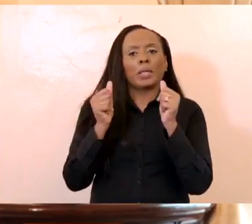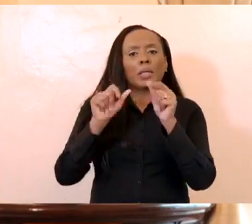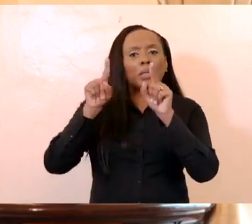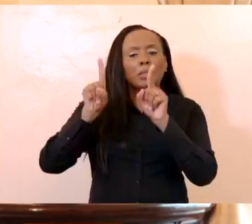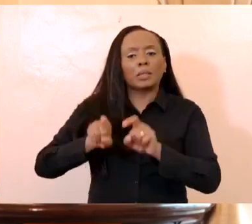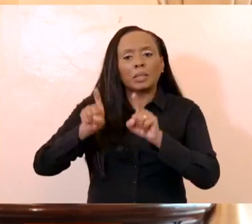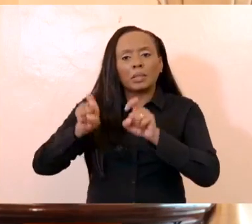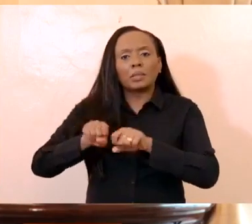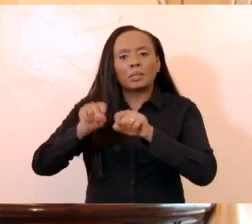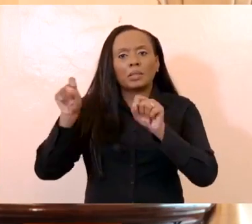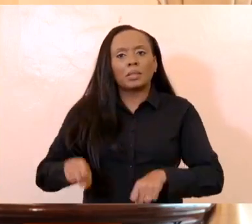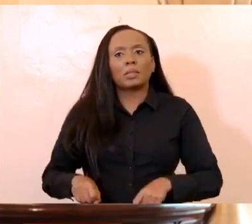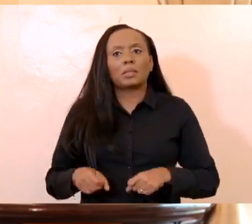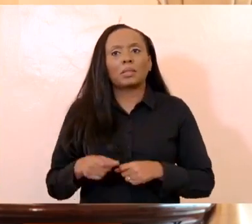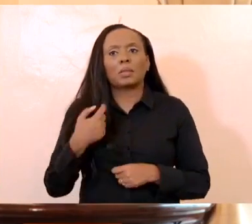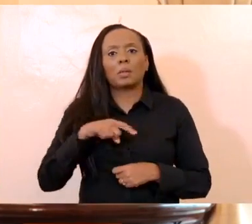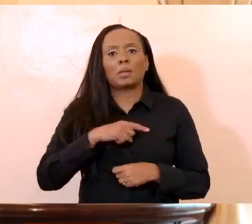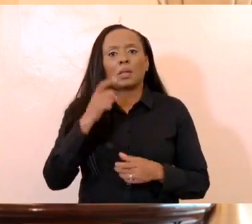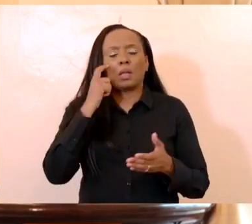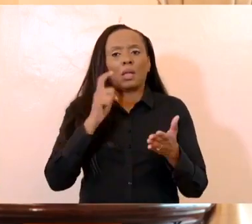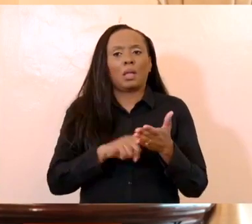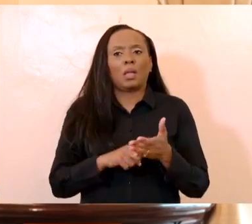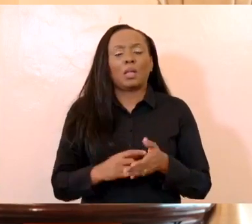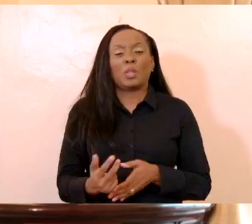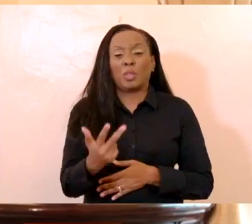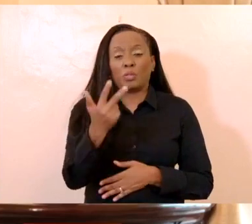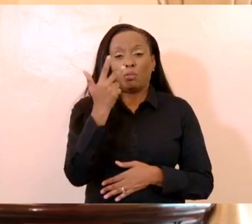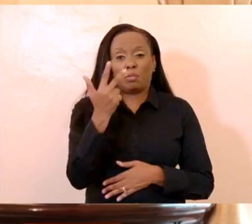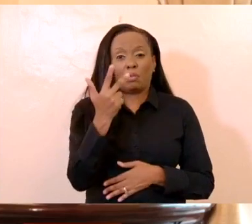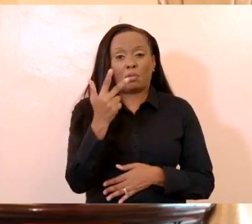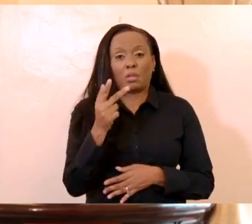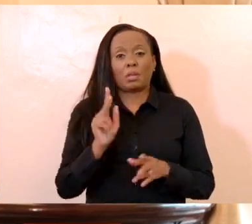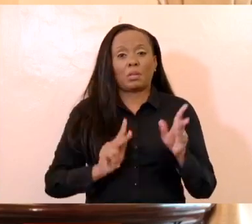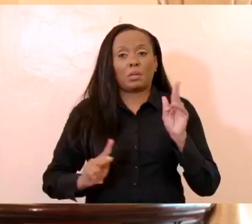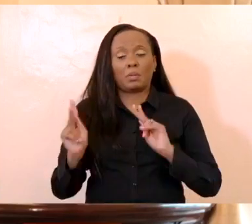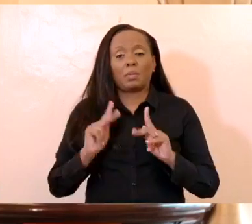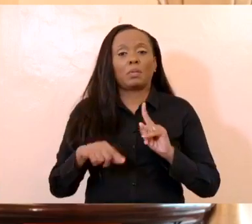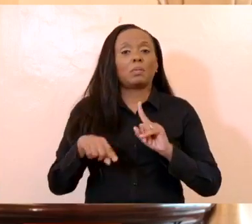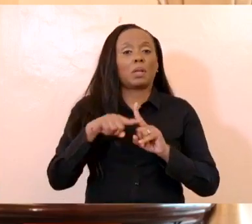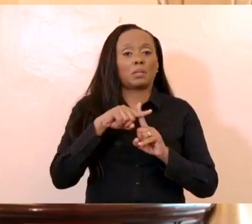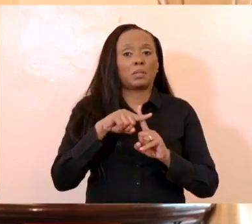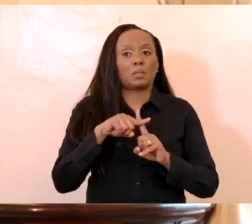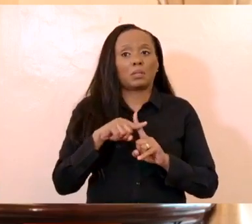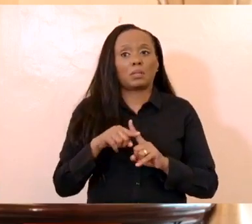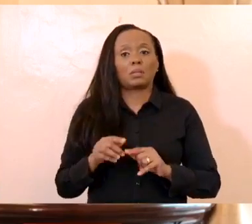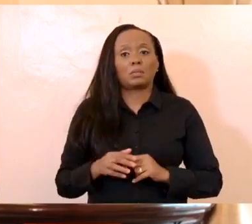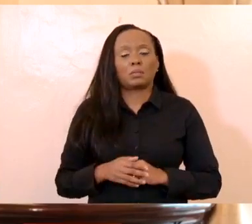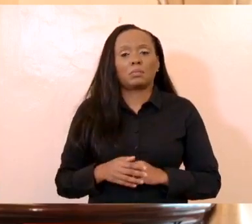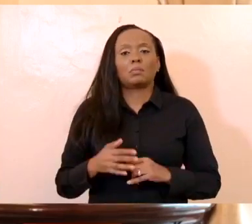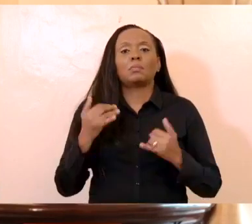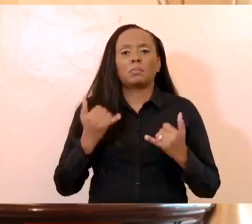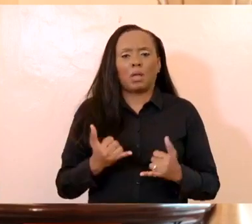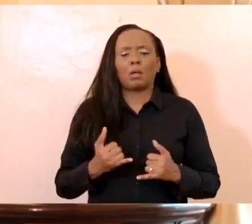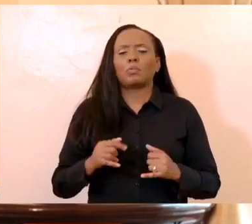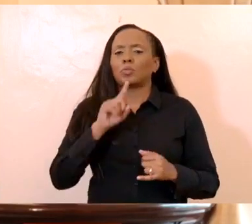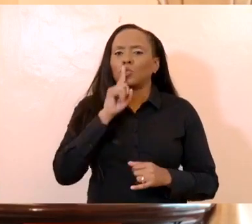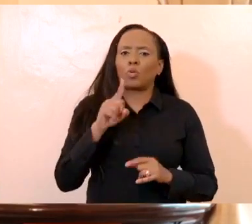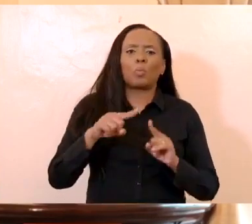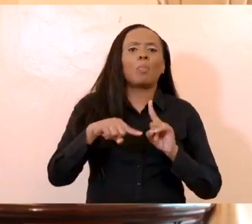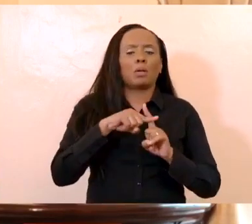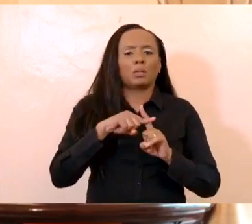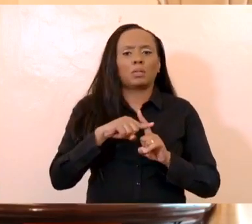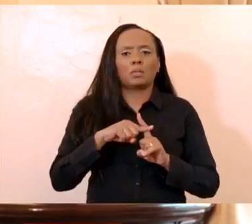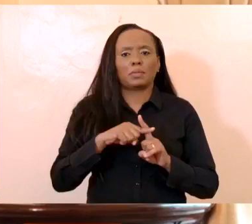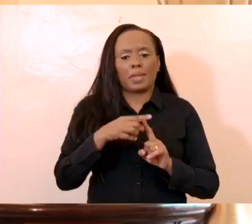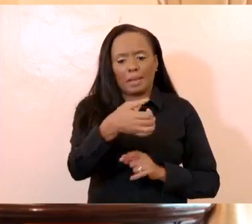able to pick up 3 persons that we suspected were positive, and we've now confirmed that they're positive, and we're able to isolate